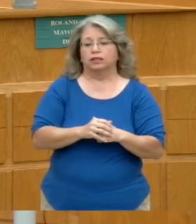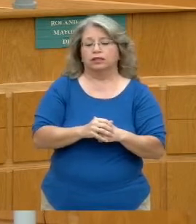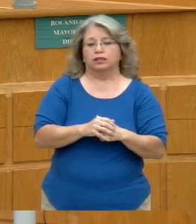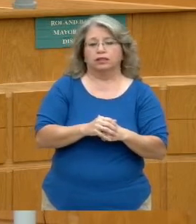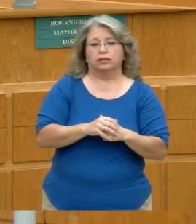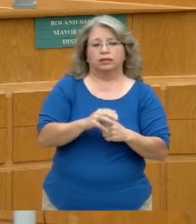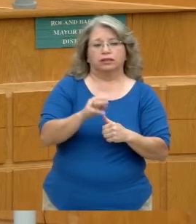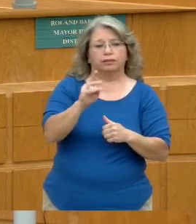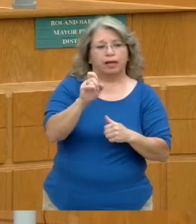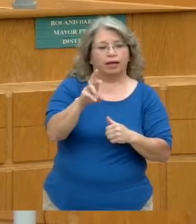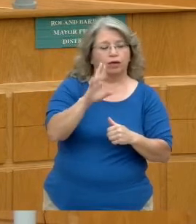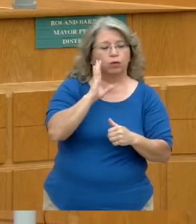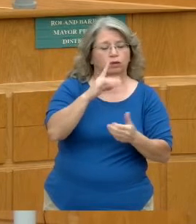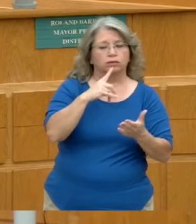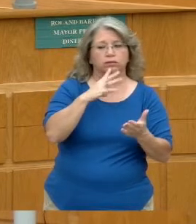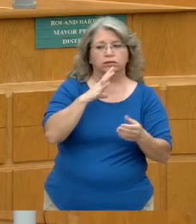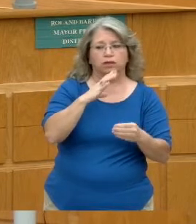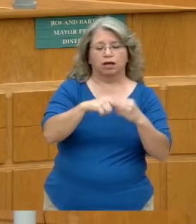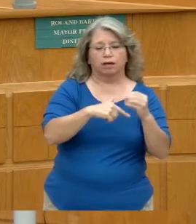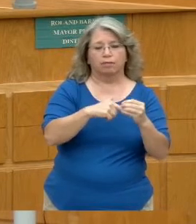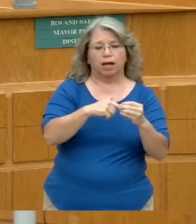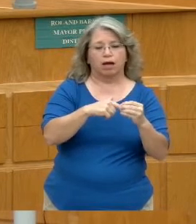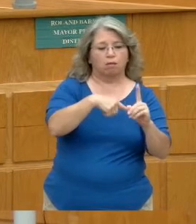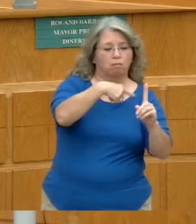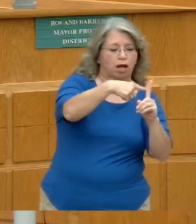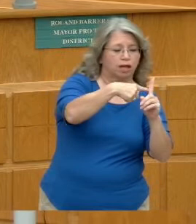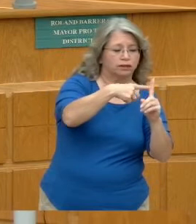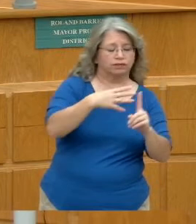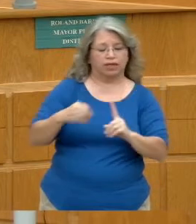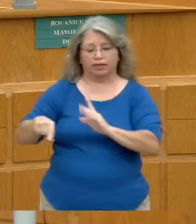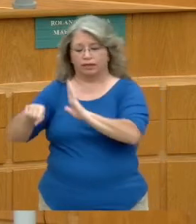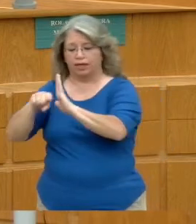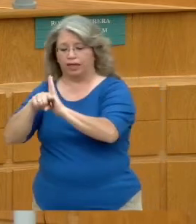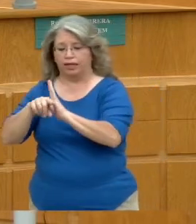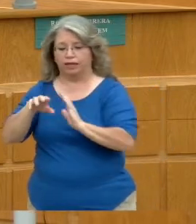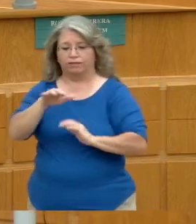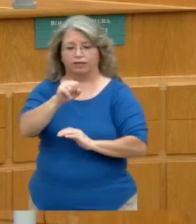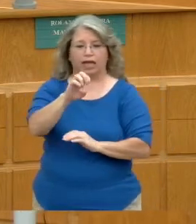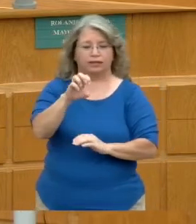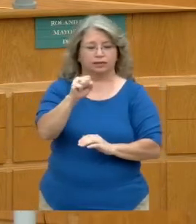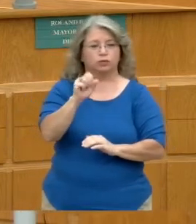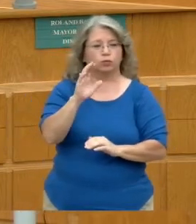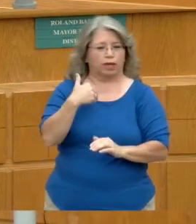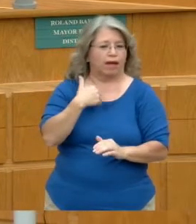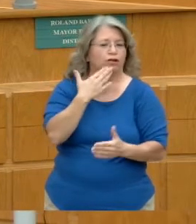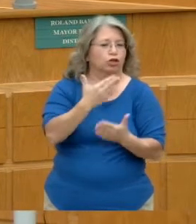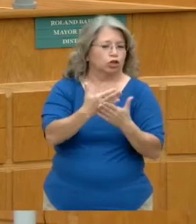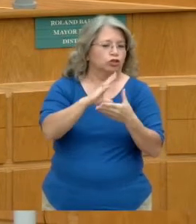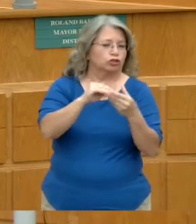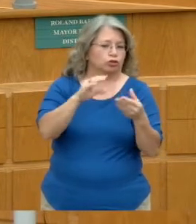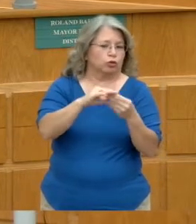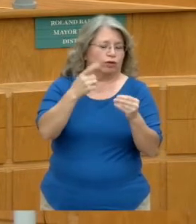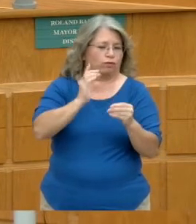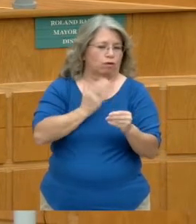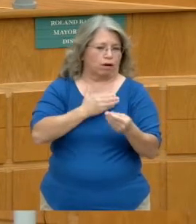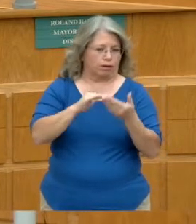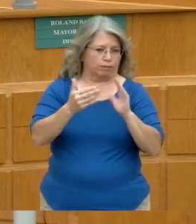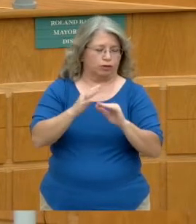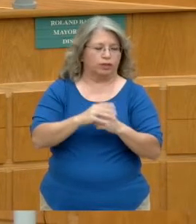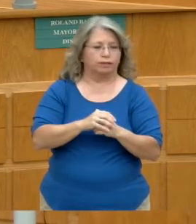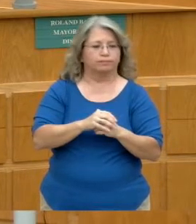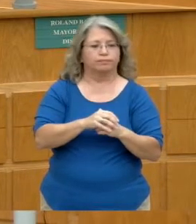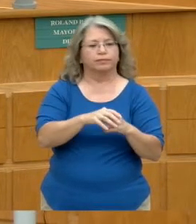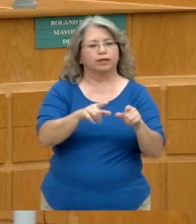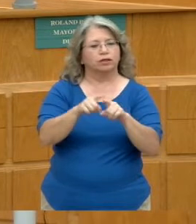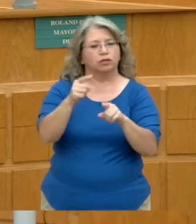good story for our community. He'll give us updates on that, as well as talk to us also about things that we can be aware of this coming